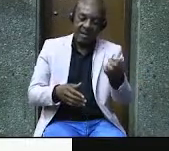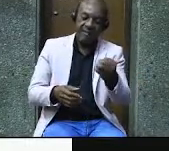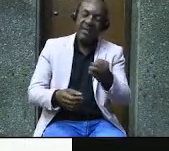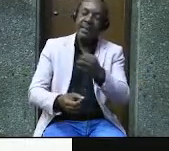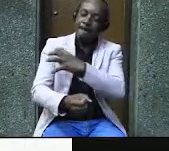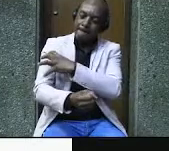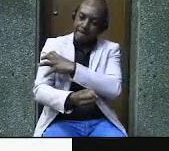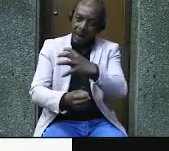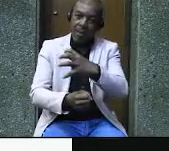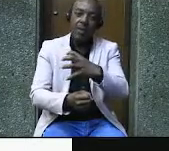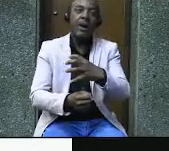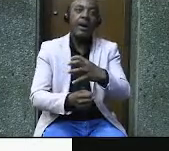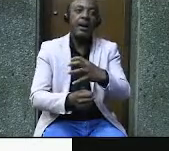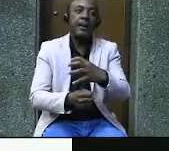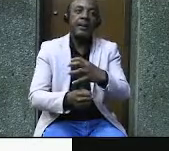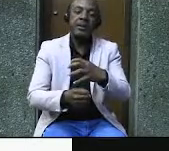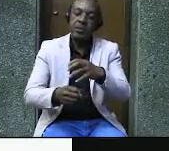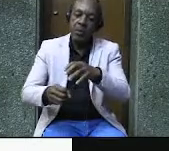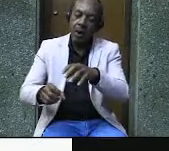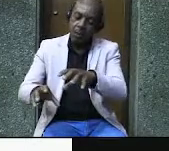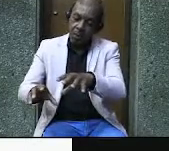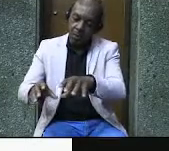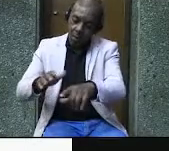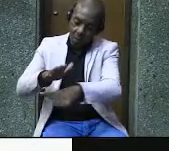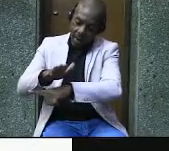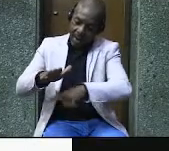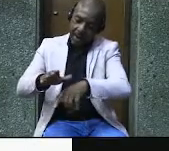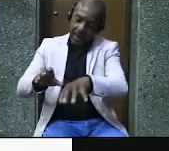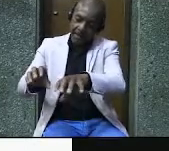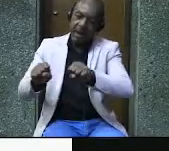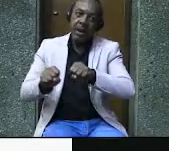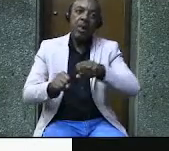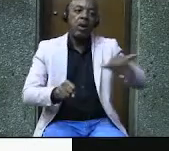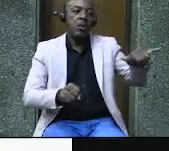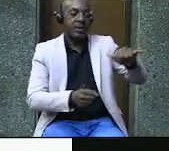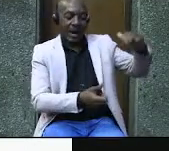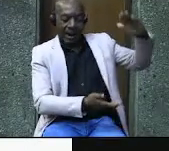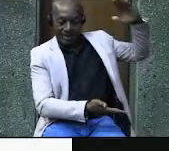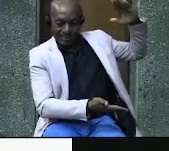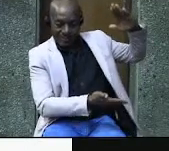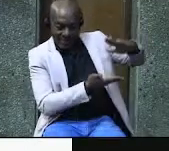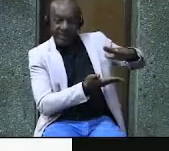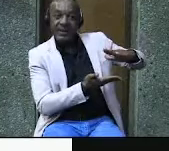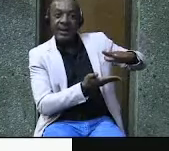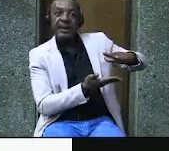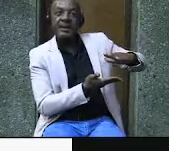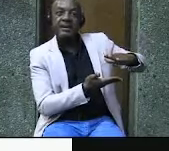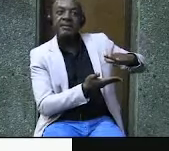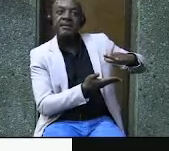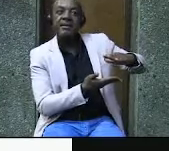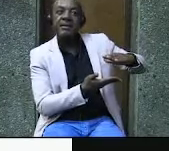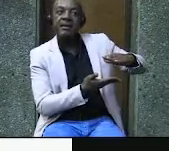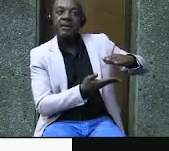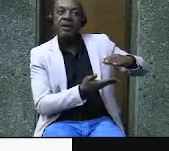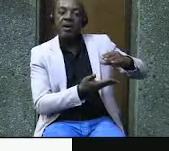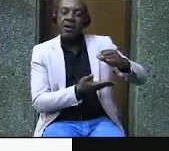to expropriate that are limited to the role of head or his